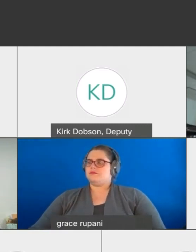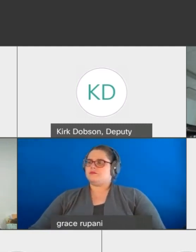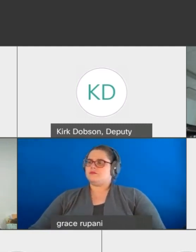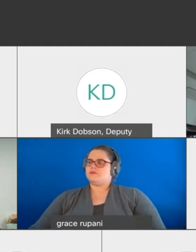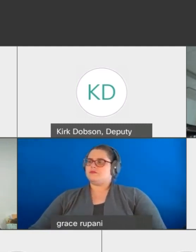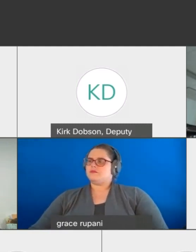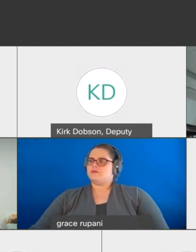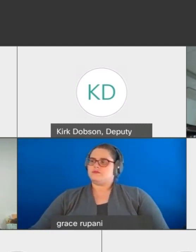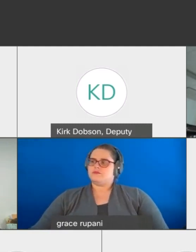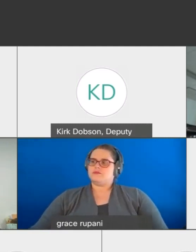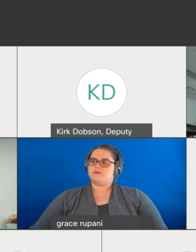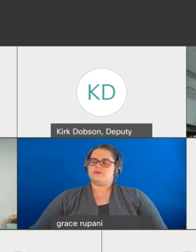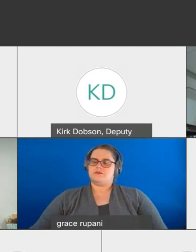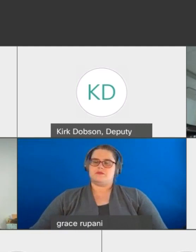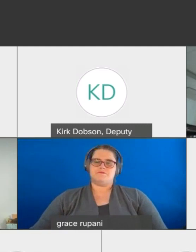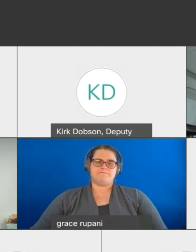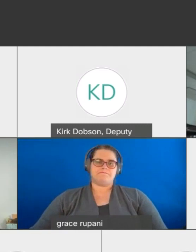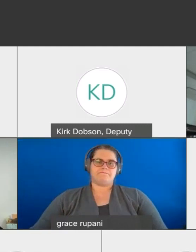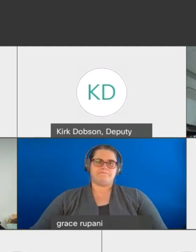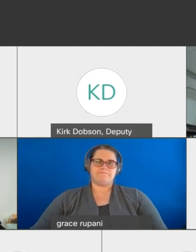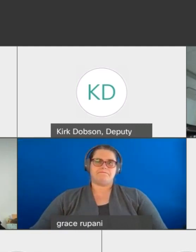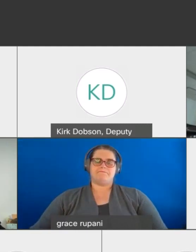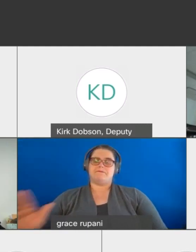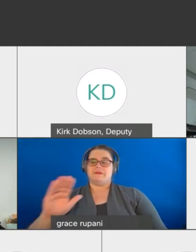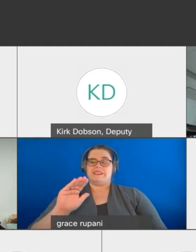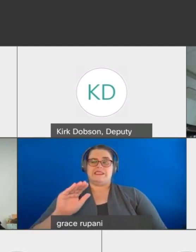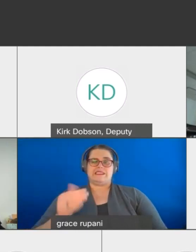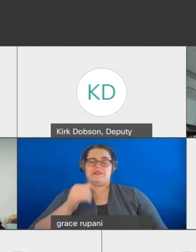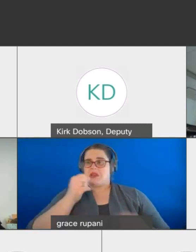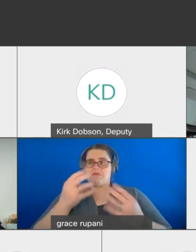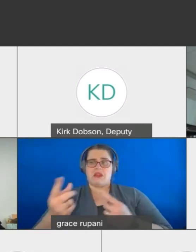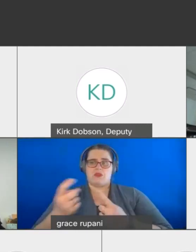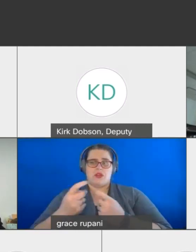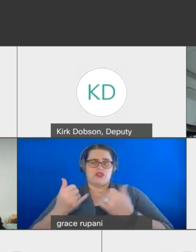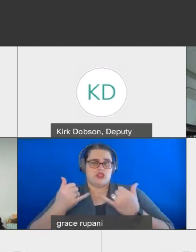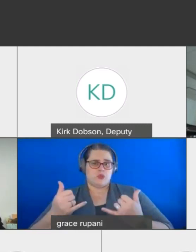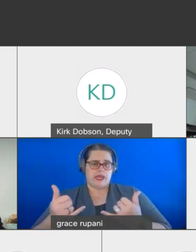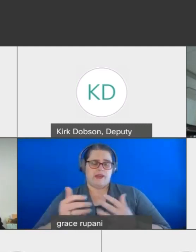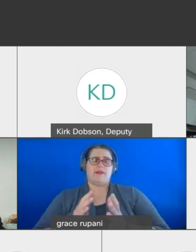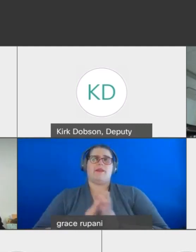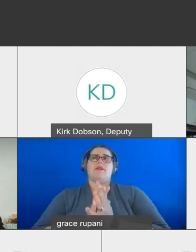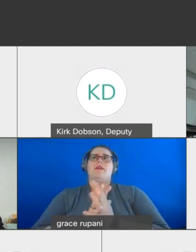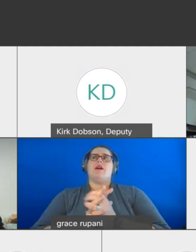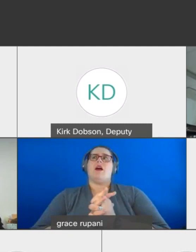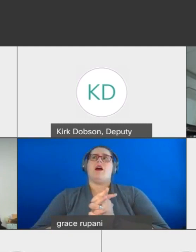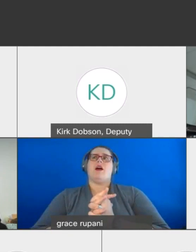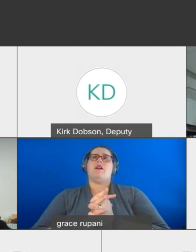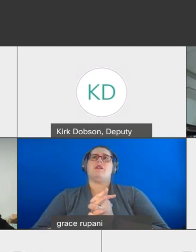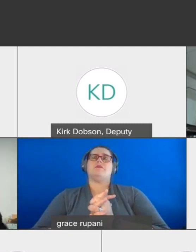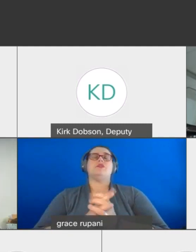So it doesn't seem like we have a lot of questions today. Just as a reminder, or to repeat,